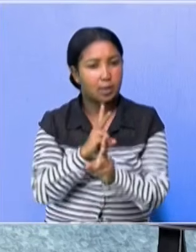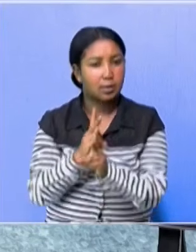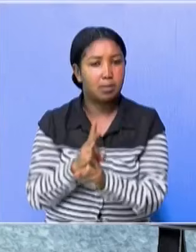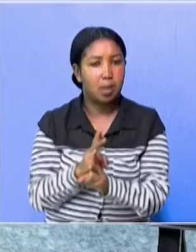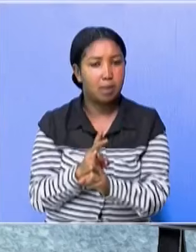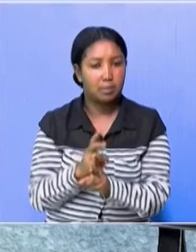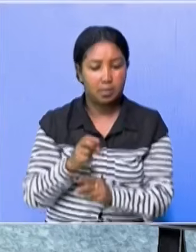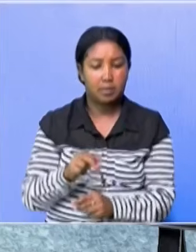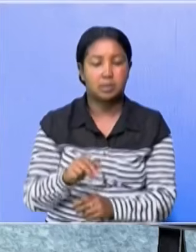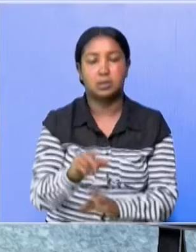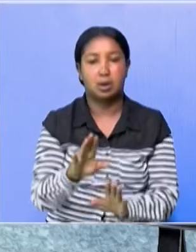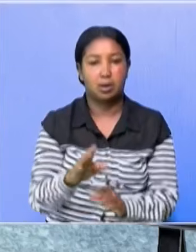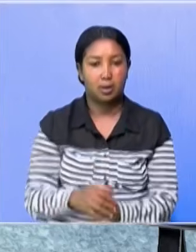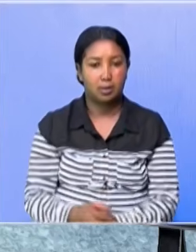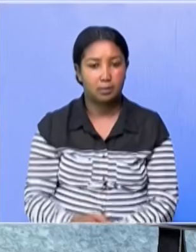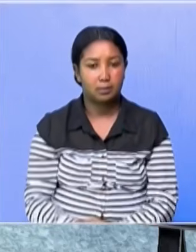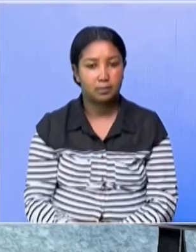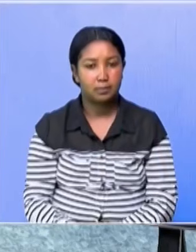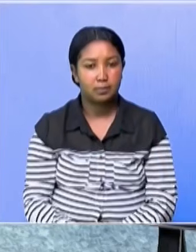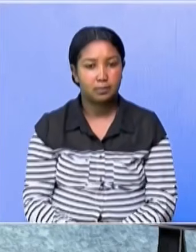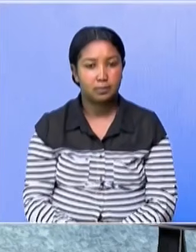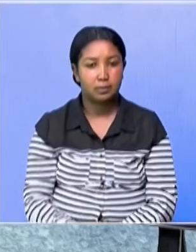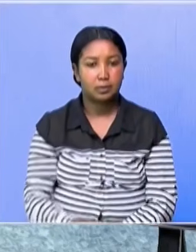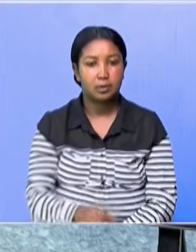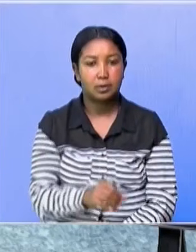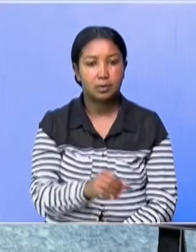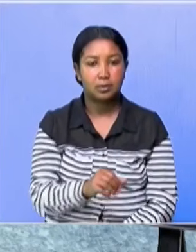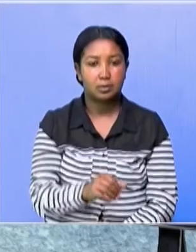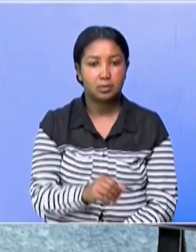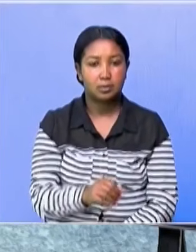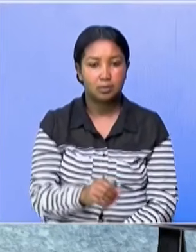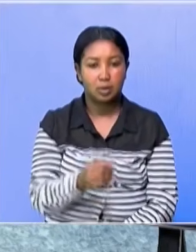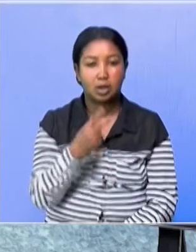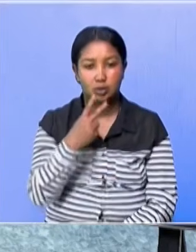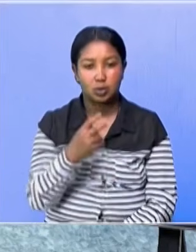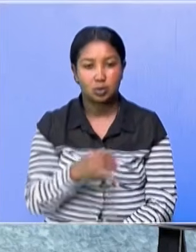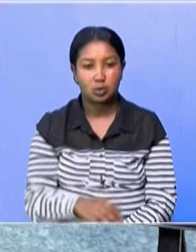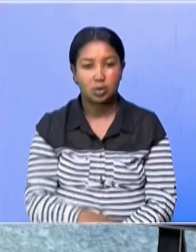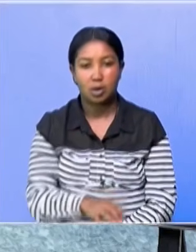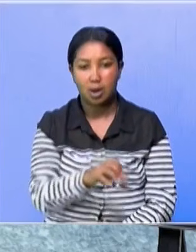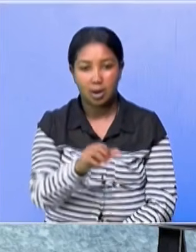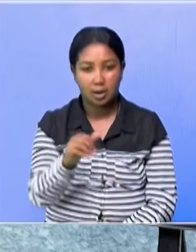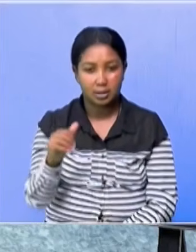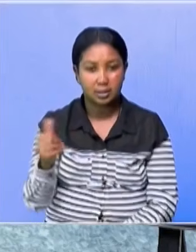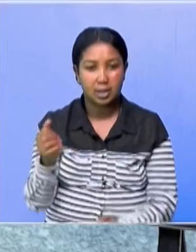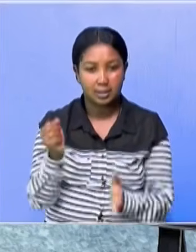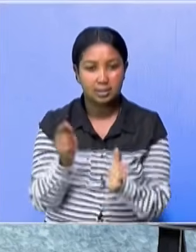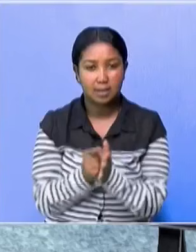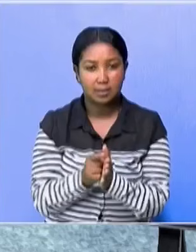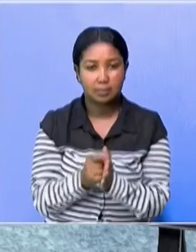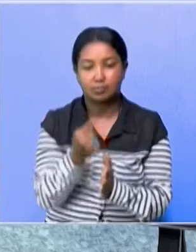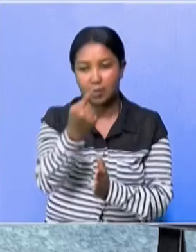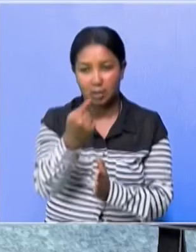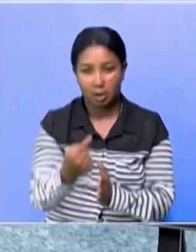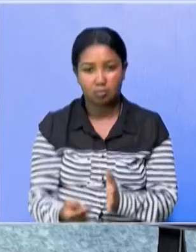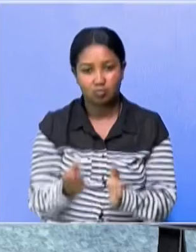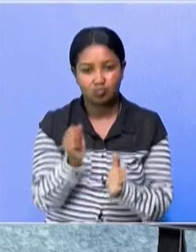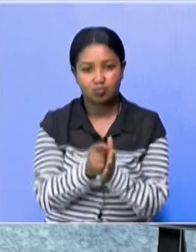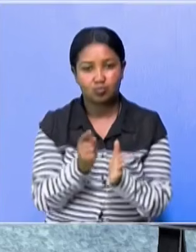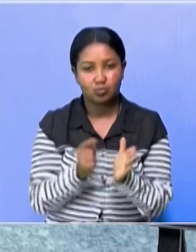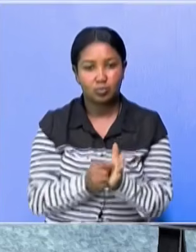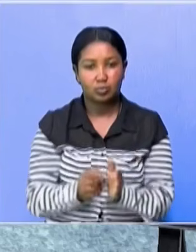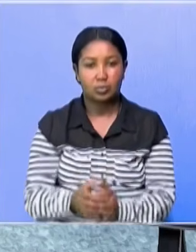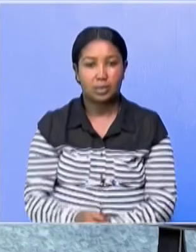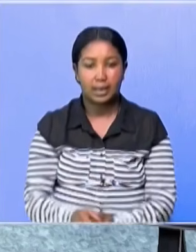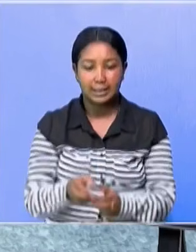in other words. Yeah, and then let's go and show you another example for each. So let's